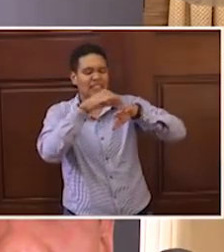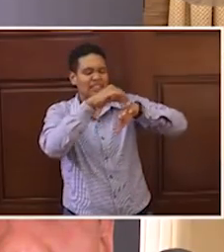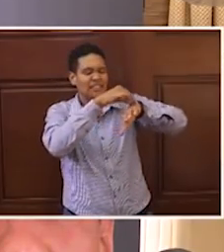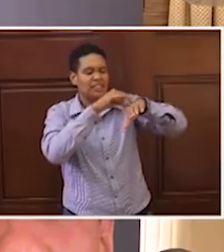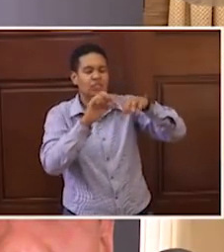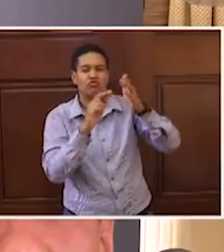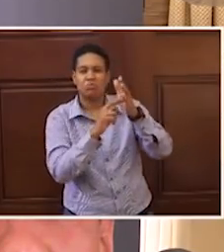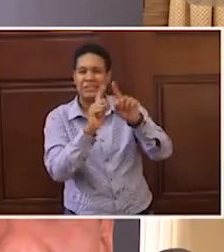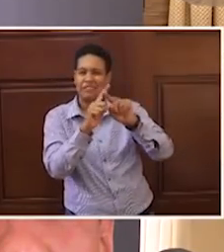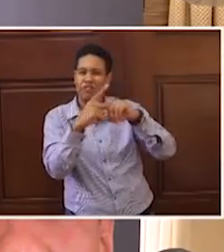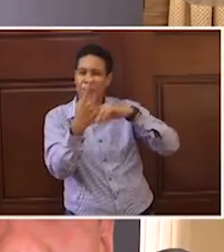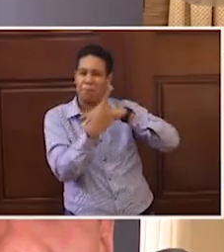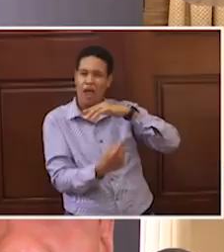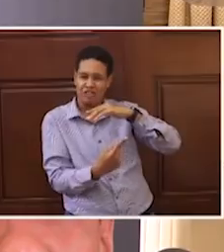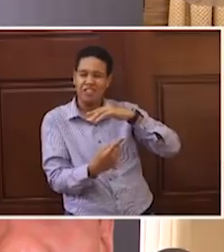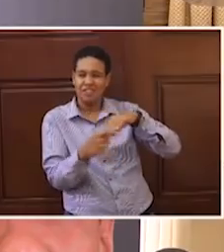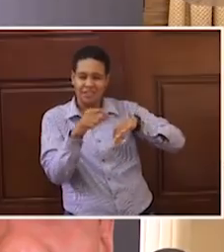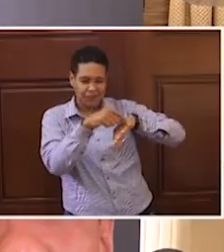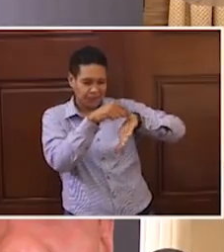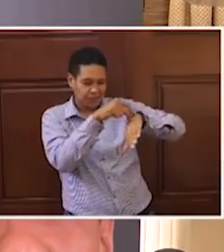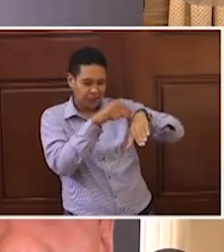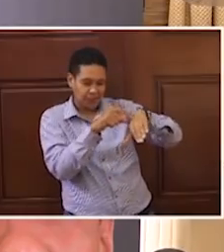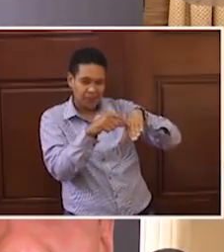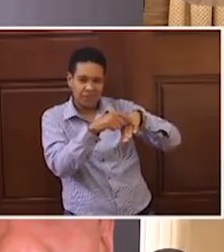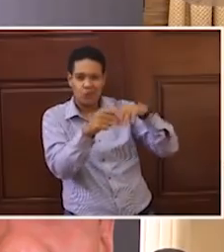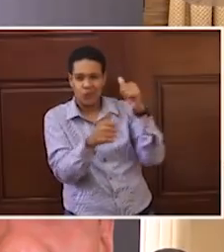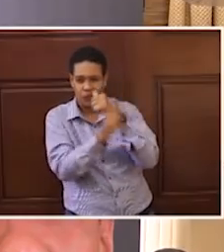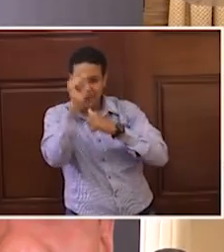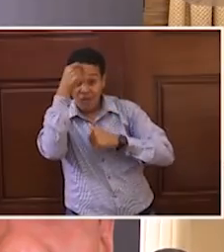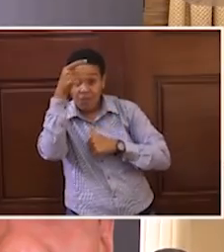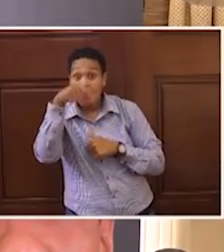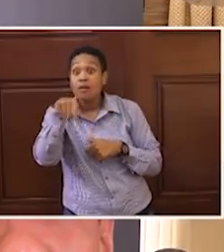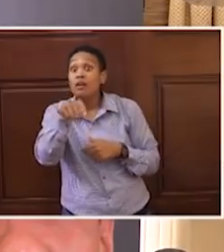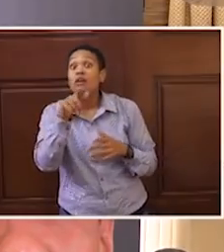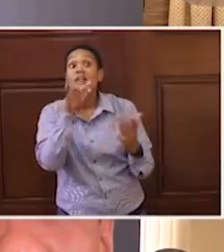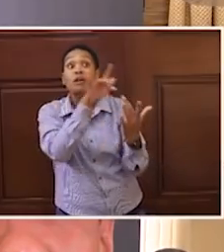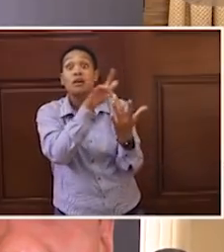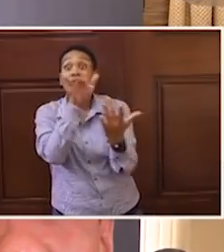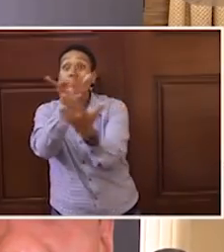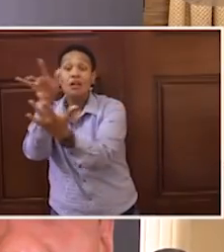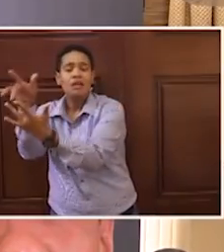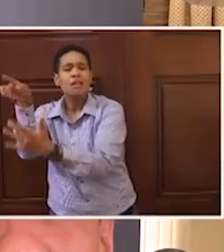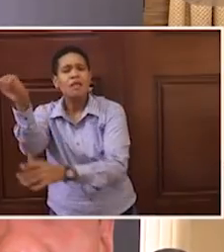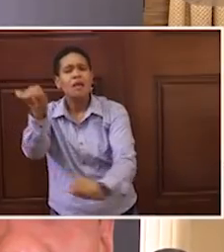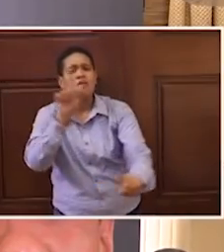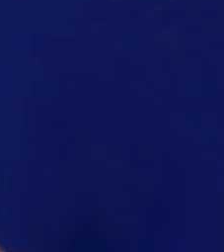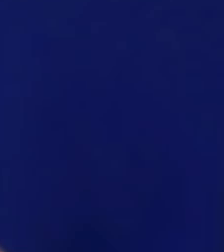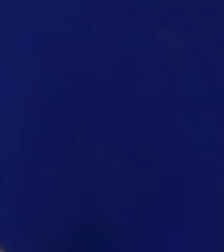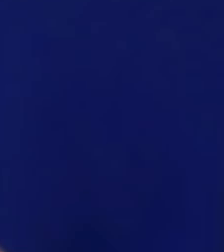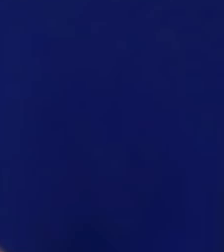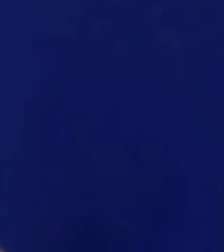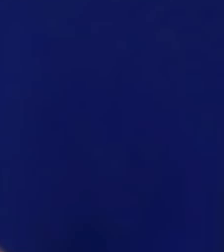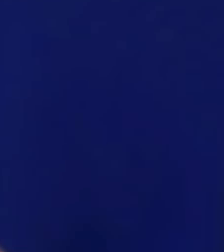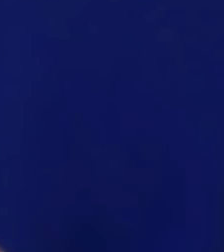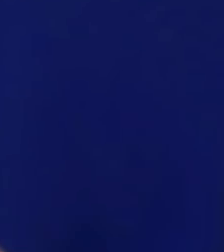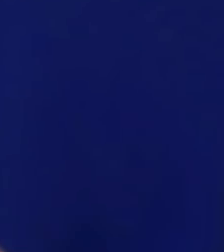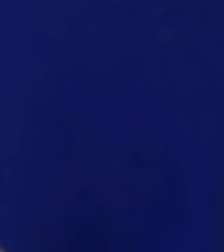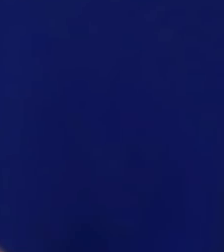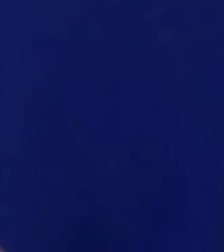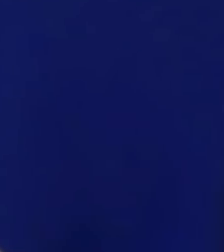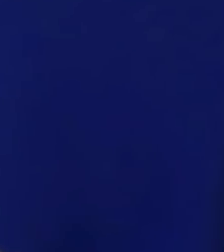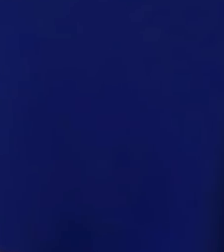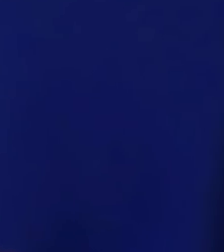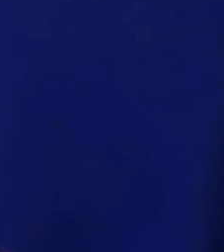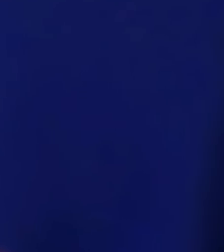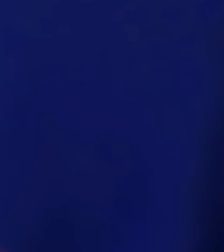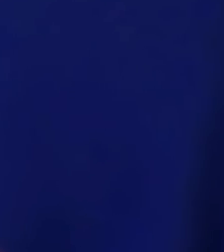those agencies, they are all empowered to be able to respond to these specific circumstances. See trees of